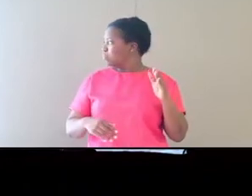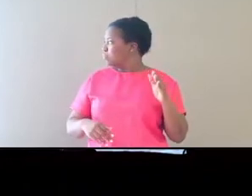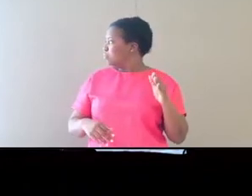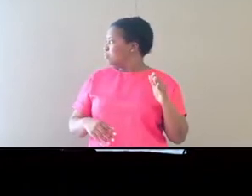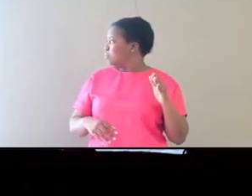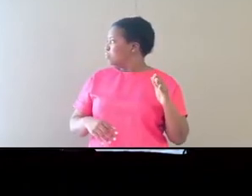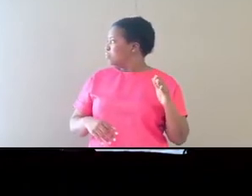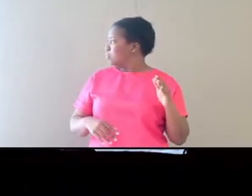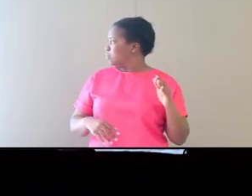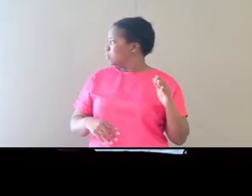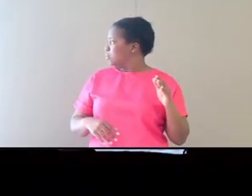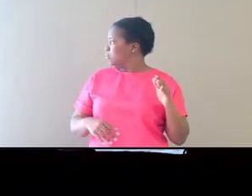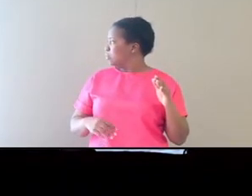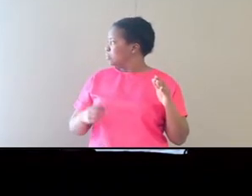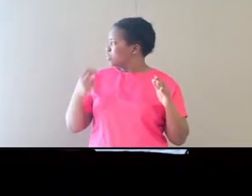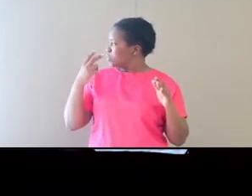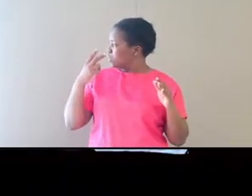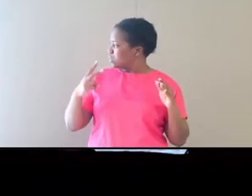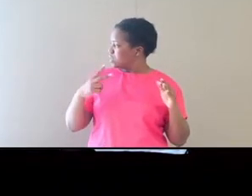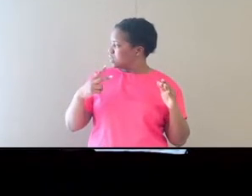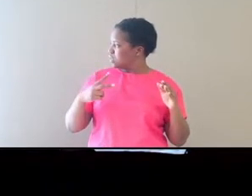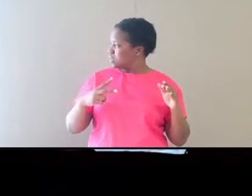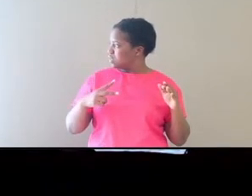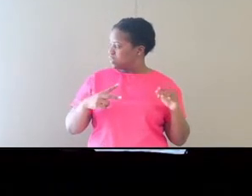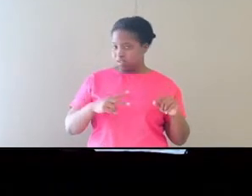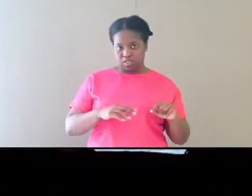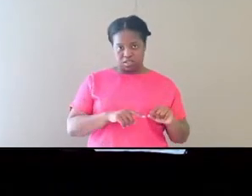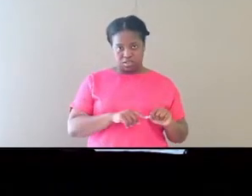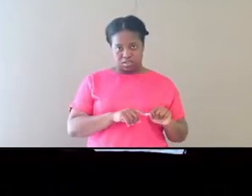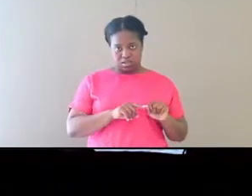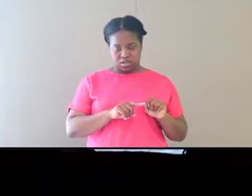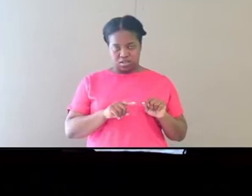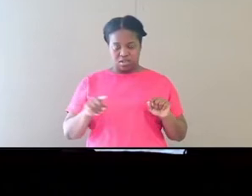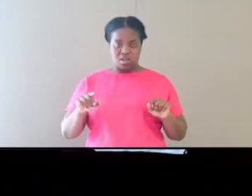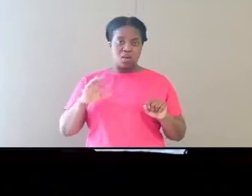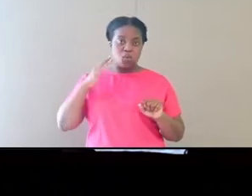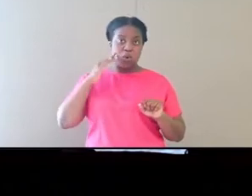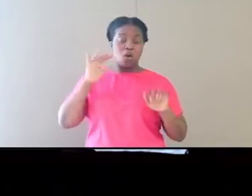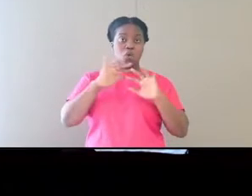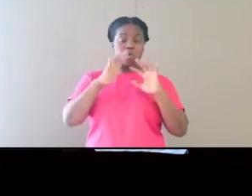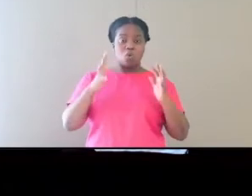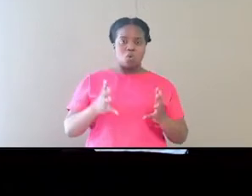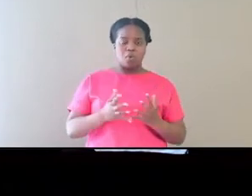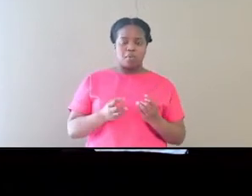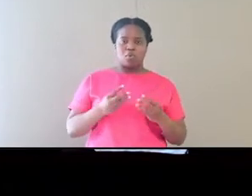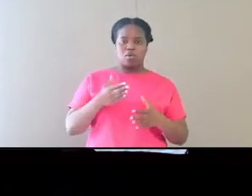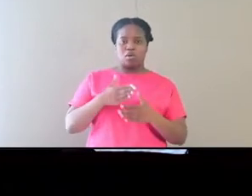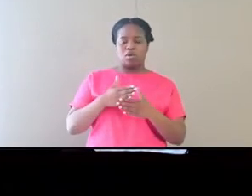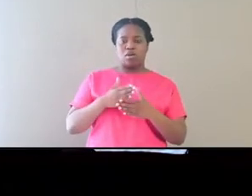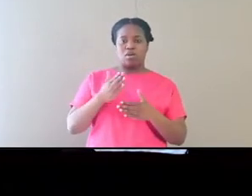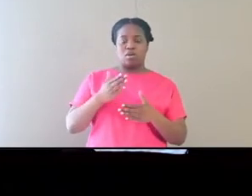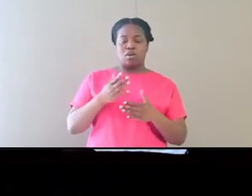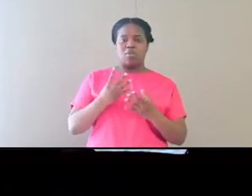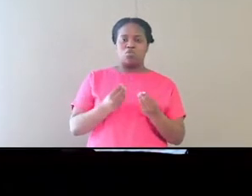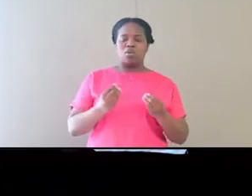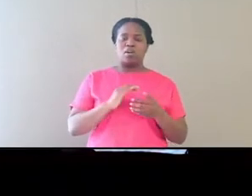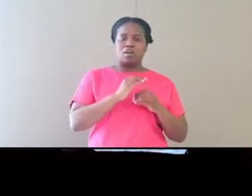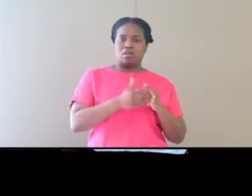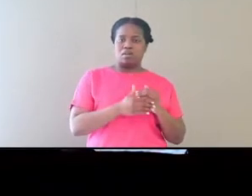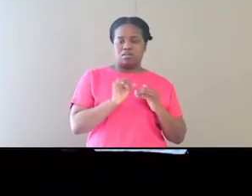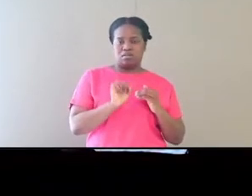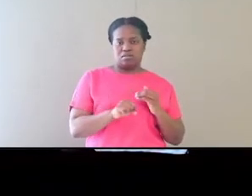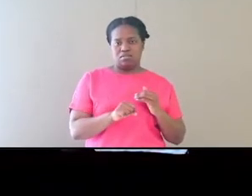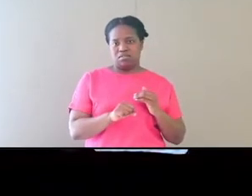And you see a little flat line which is around the time of the global recession. And what we see is that children were effectively protected from rising